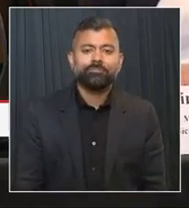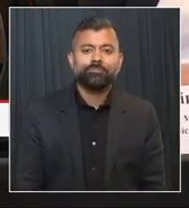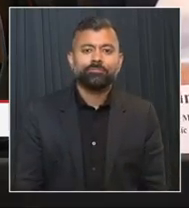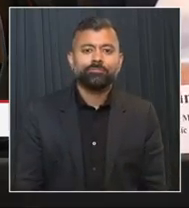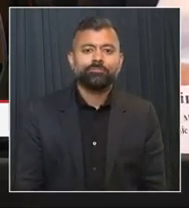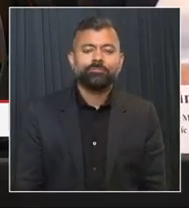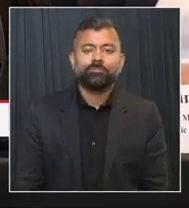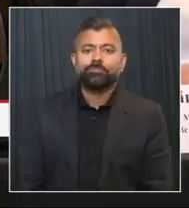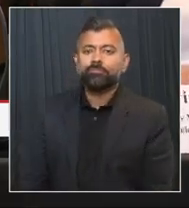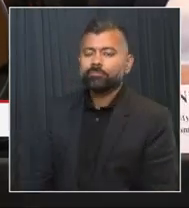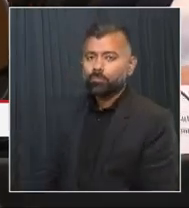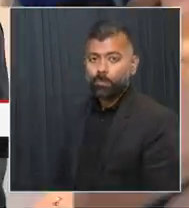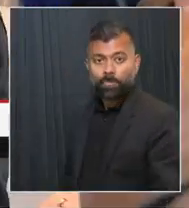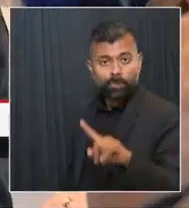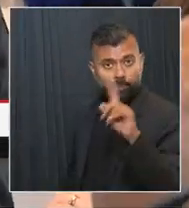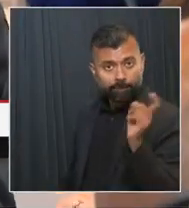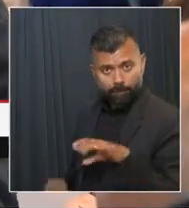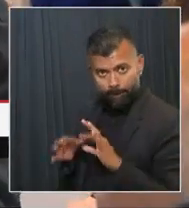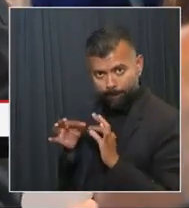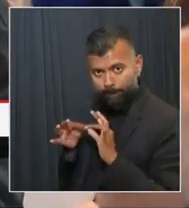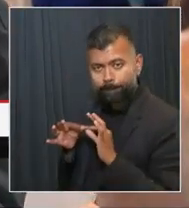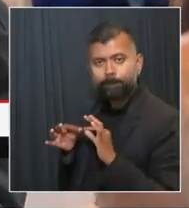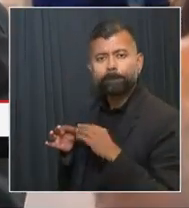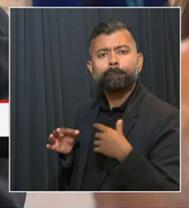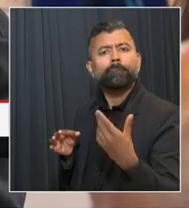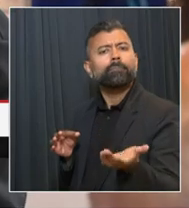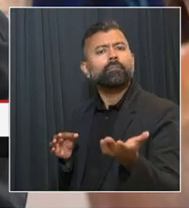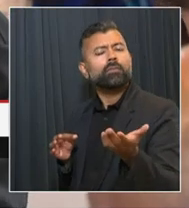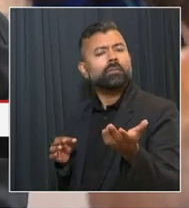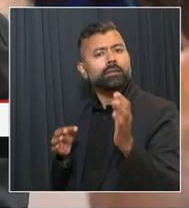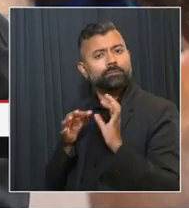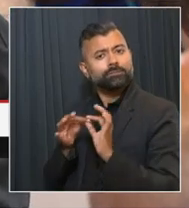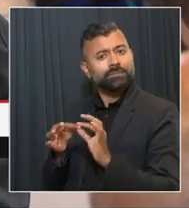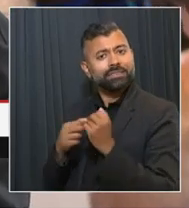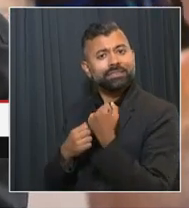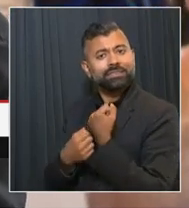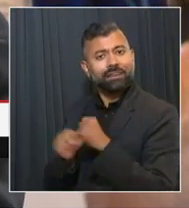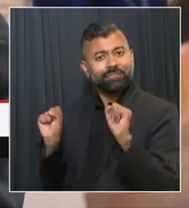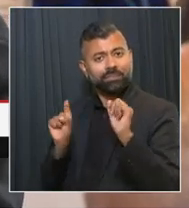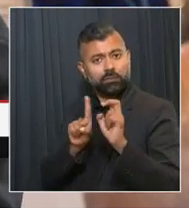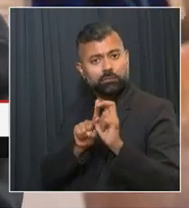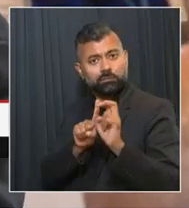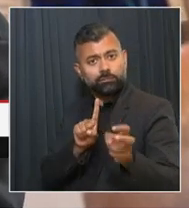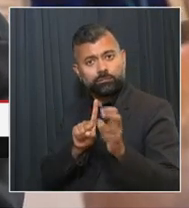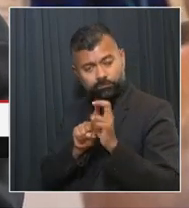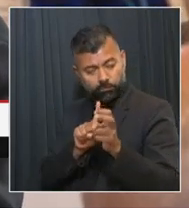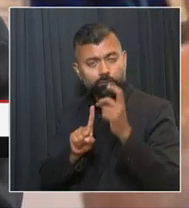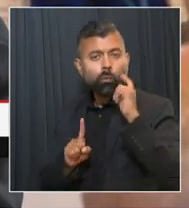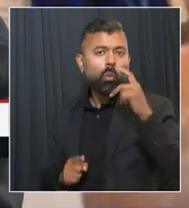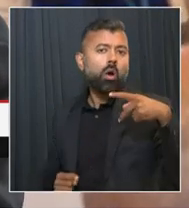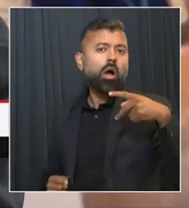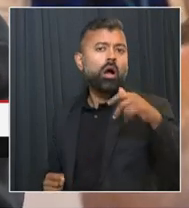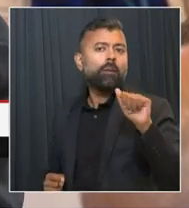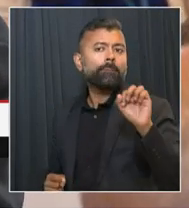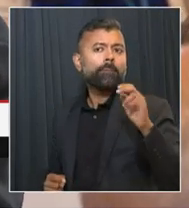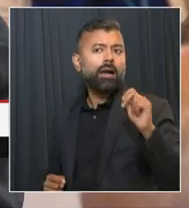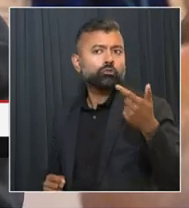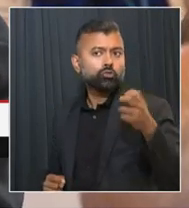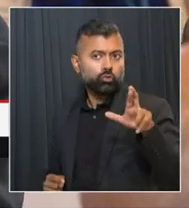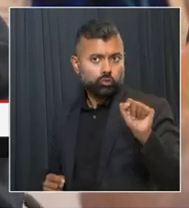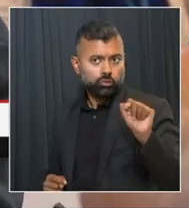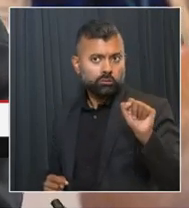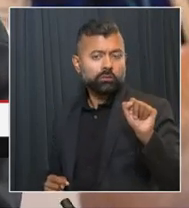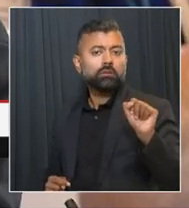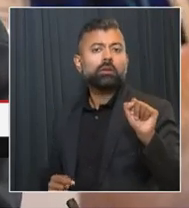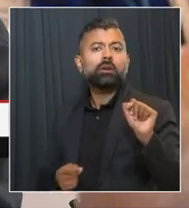In regards to safe passage, it's my understanding that with the FY25 supplemental, $3 million